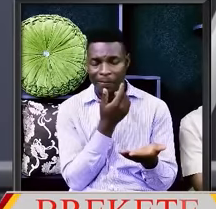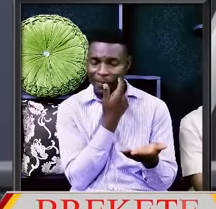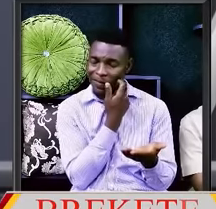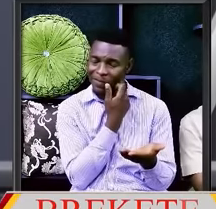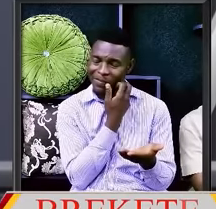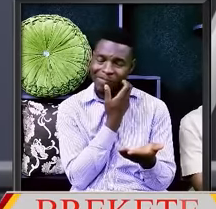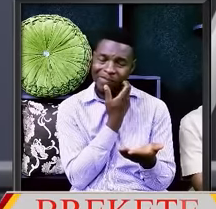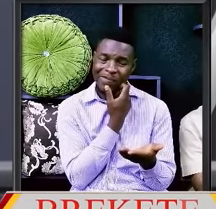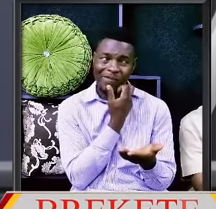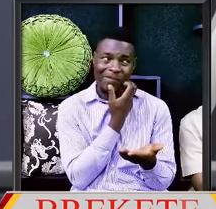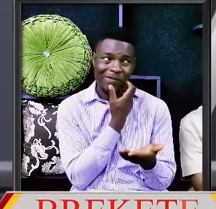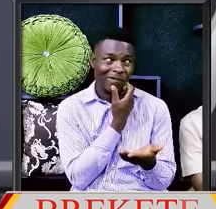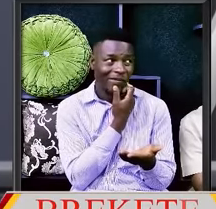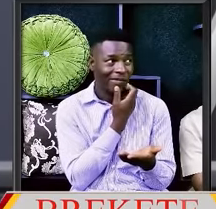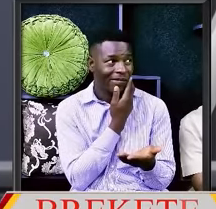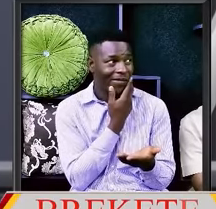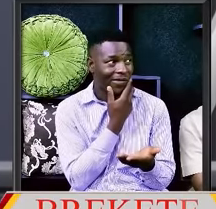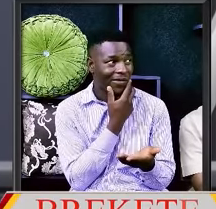hi.